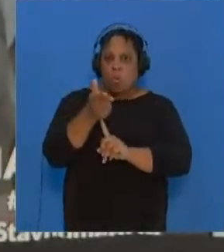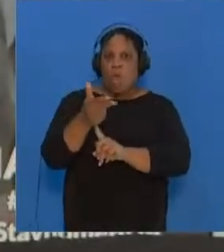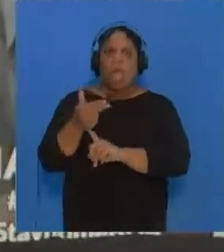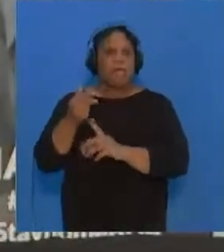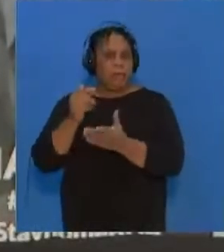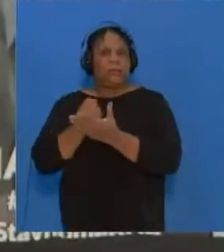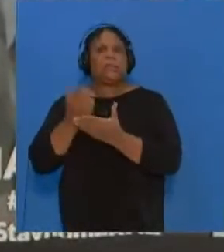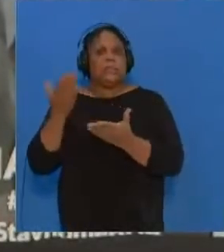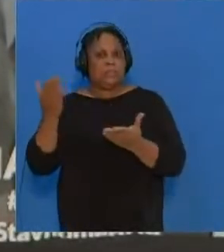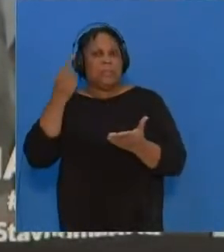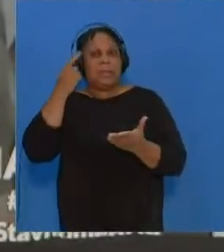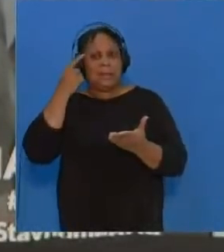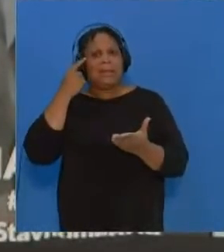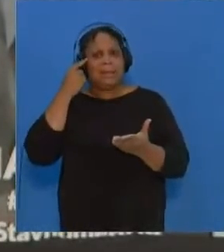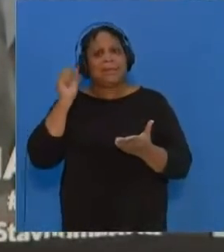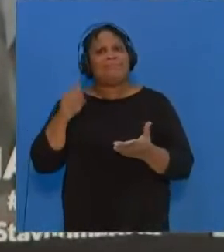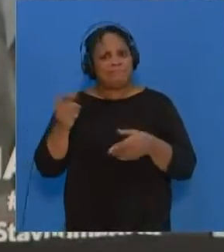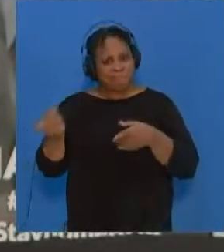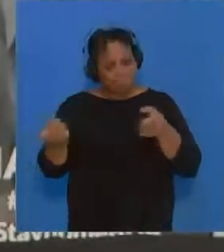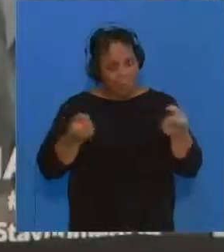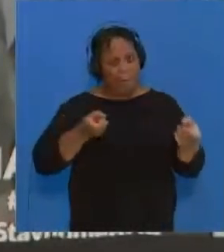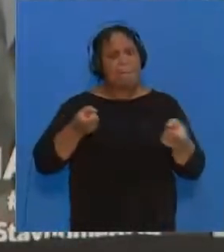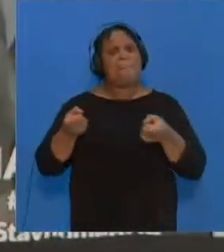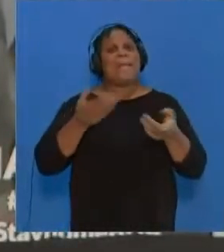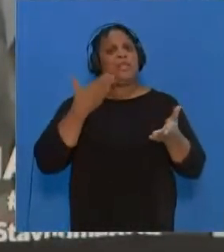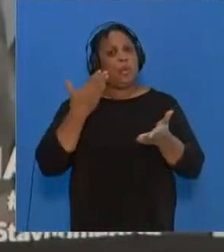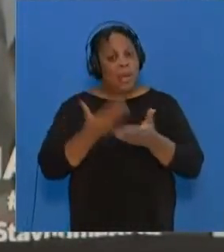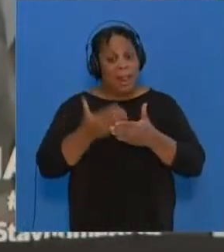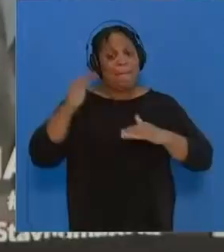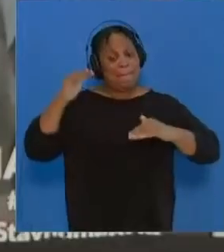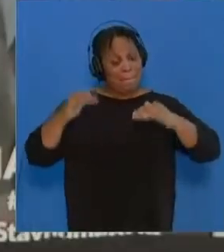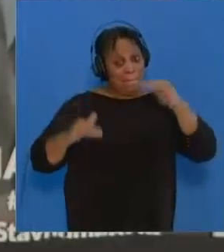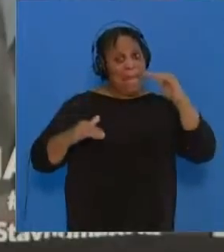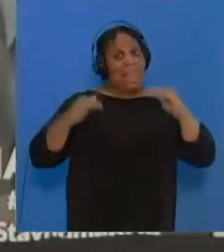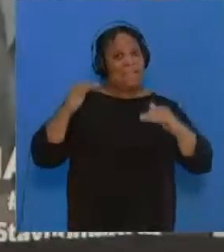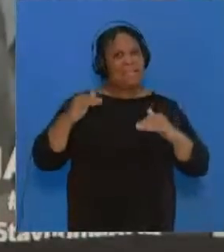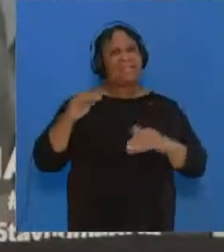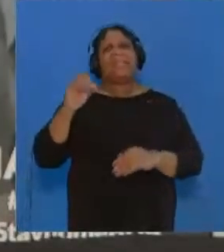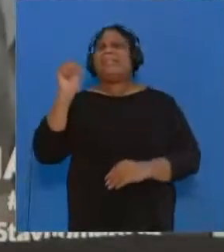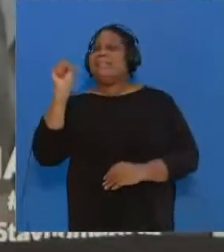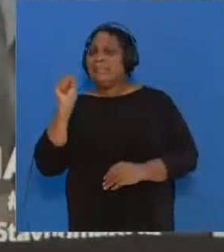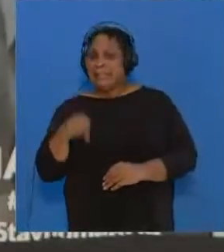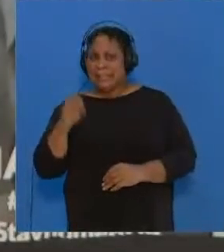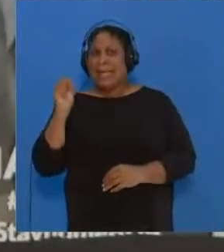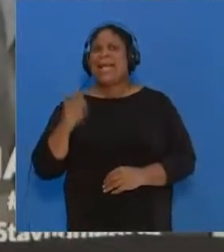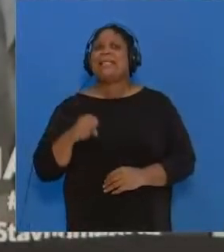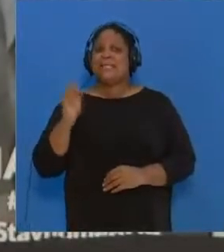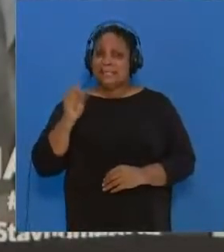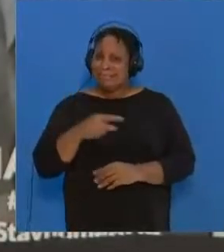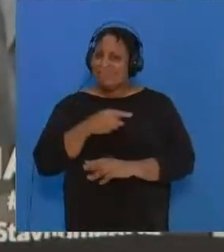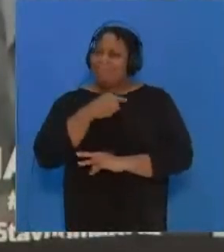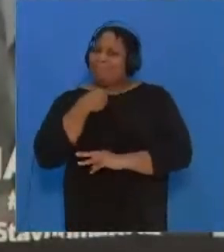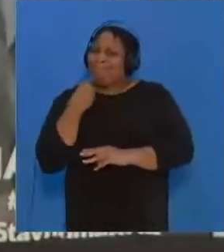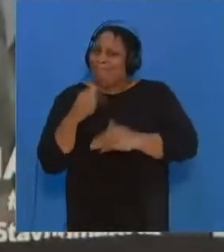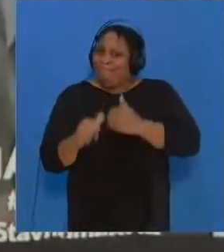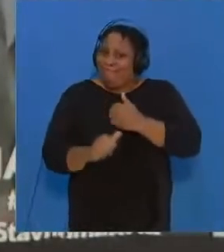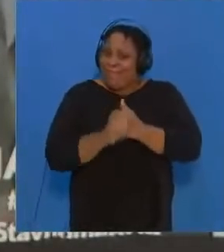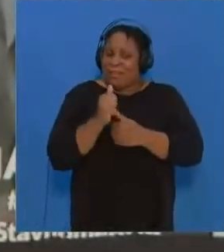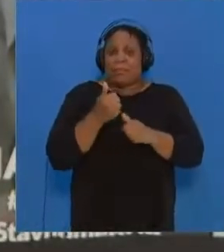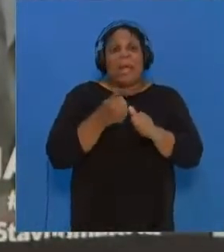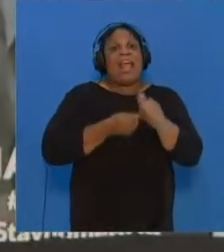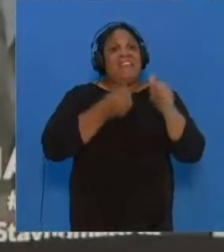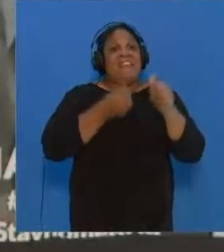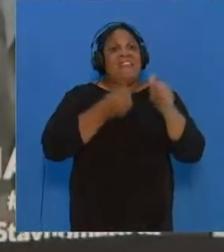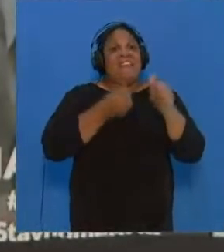this is something I think that we can manage well and we can balance it. So yes, it is a risk, but every